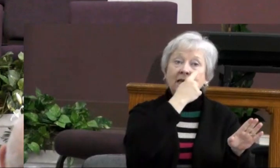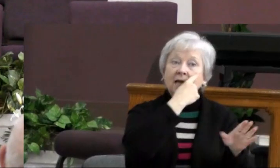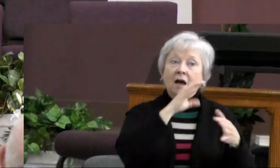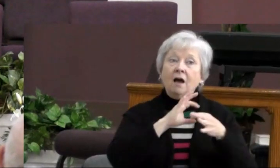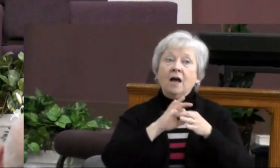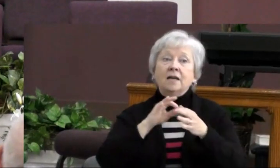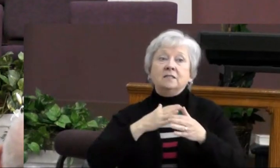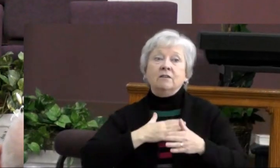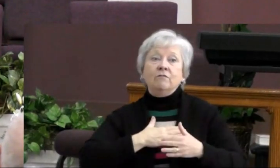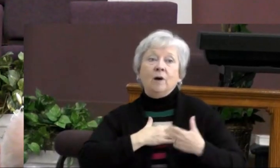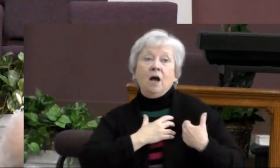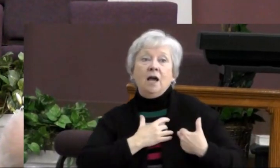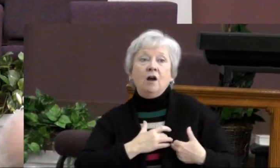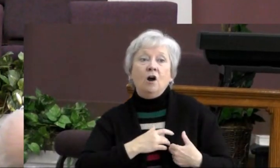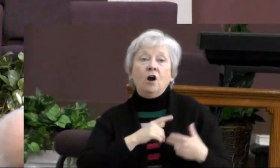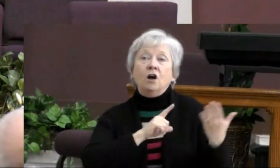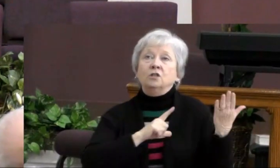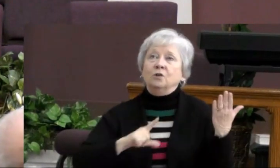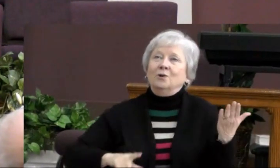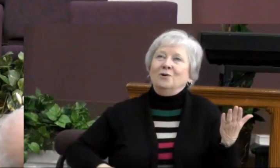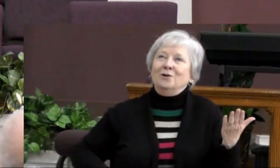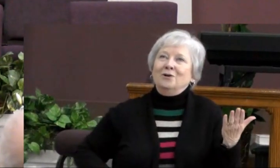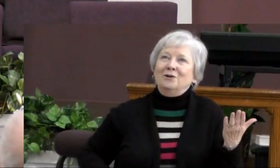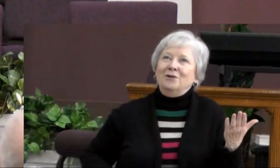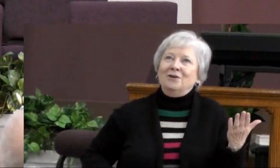Open the eyes of my heart,